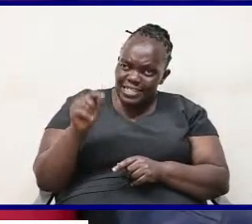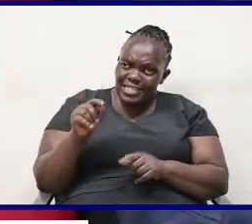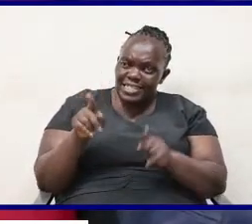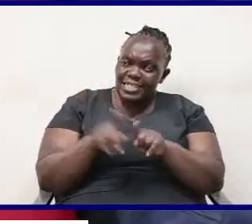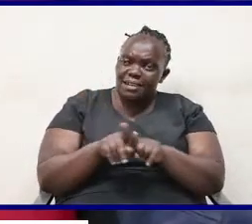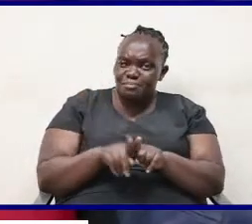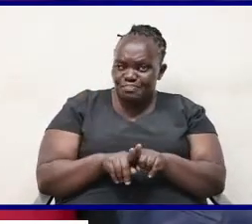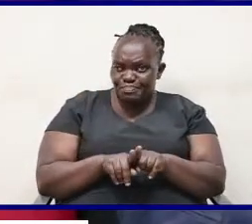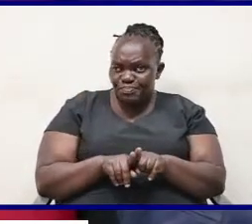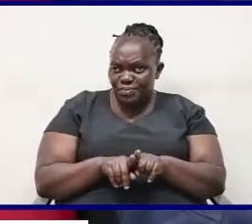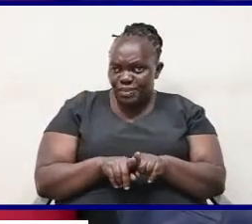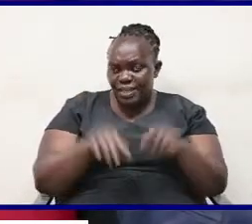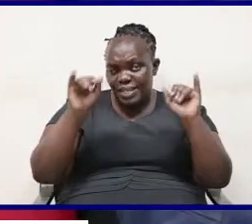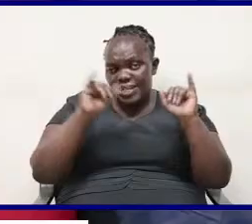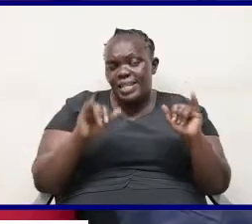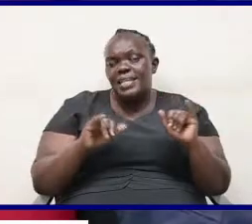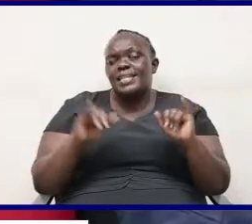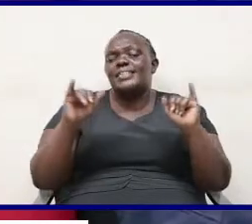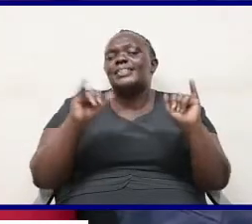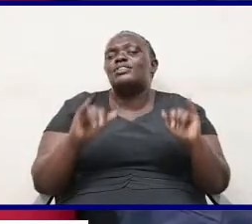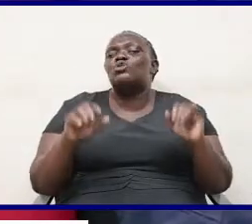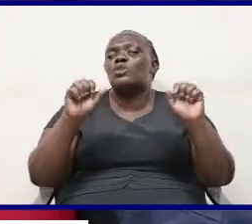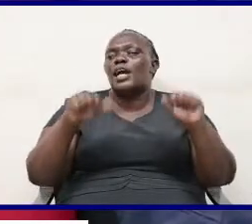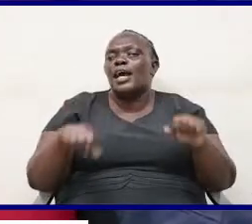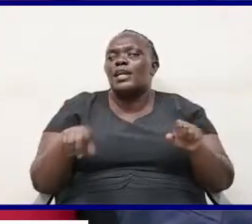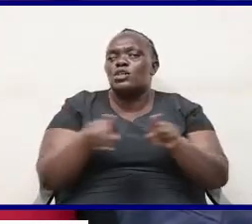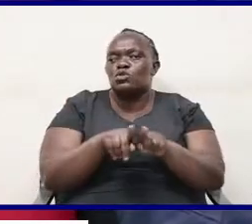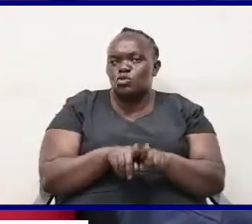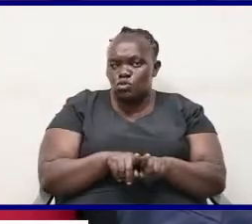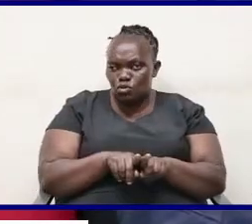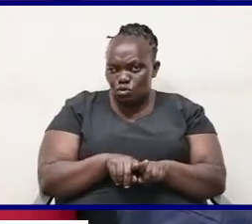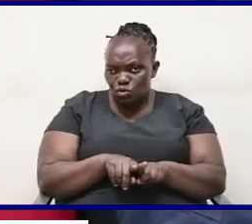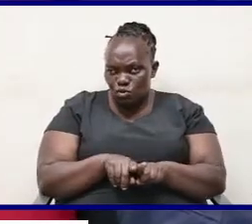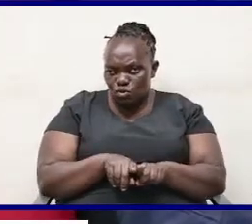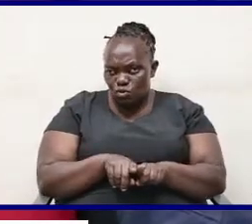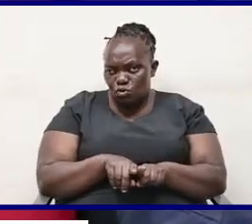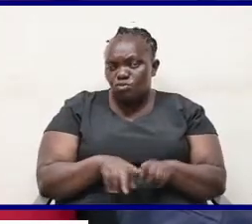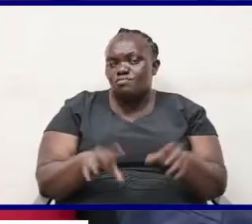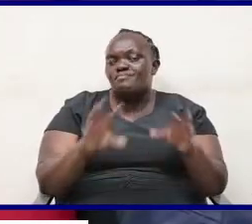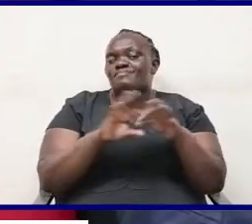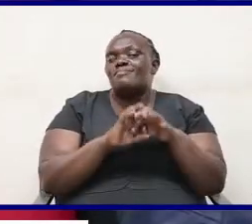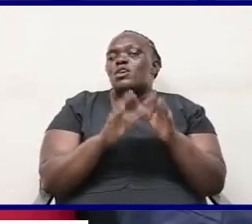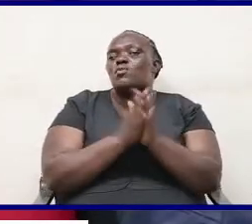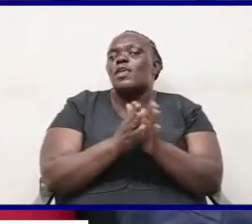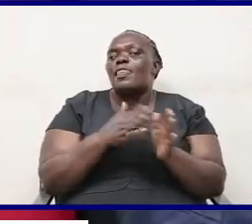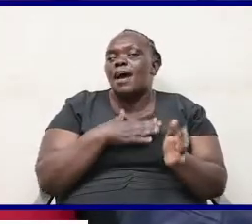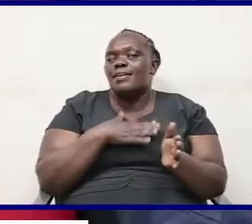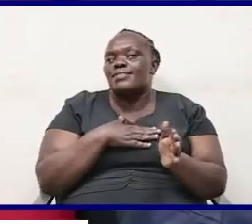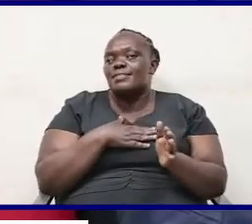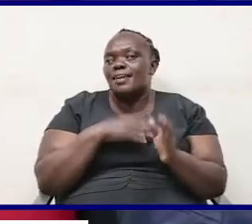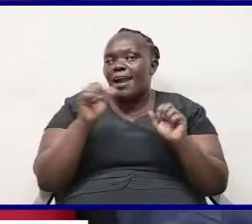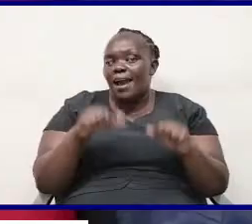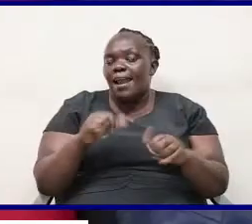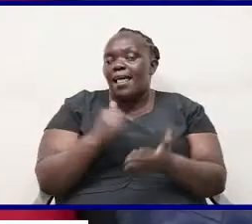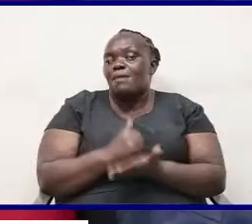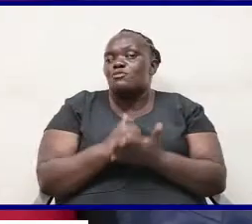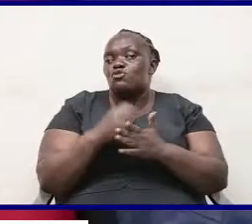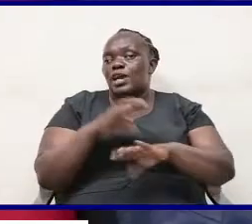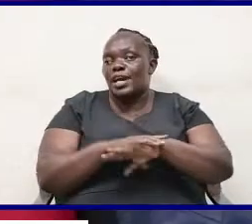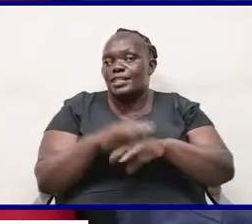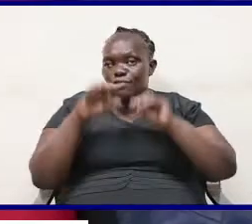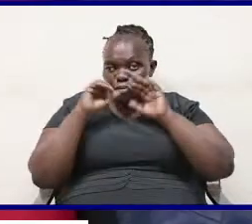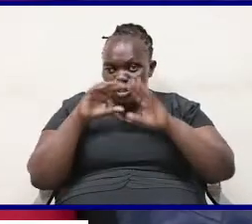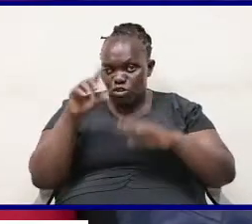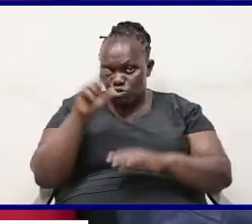These are international institutions that can also collaborate with us and can help you get the information that you